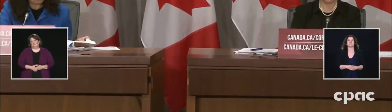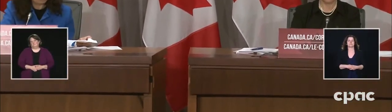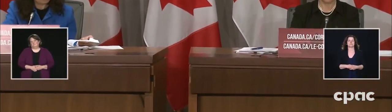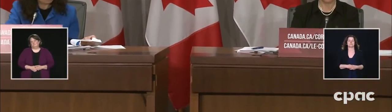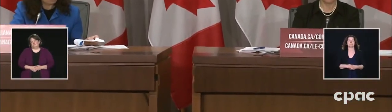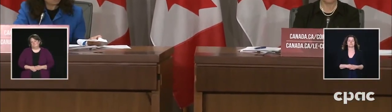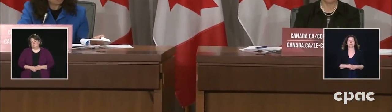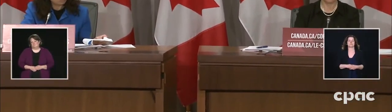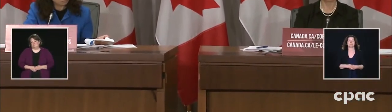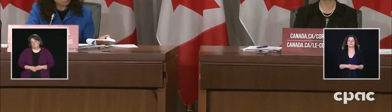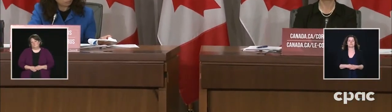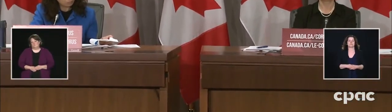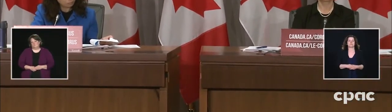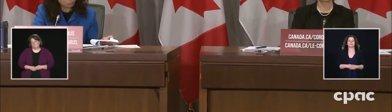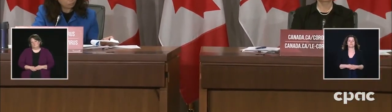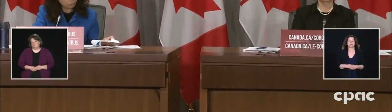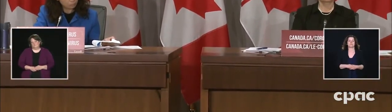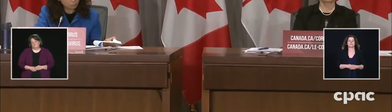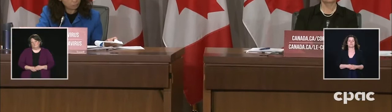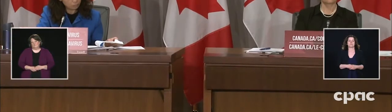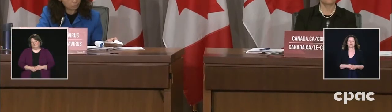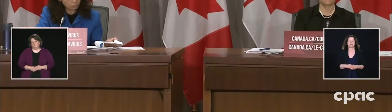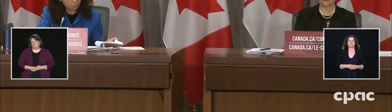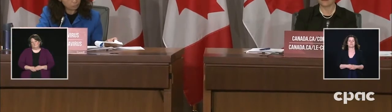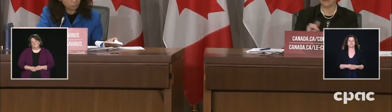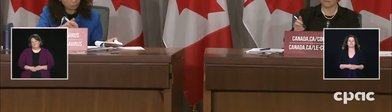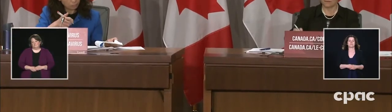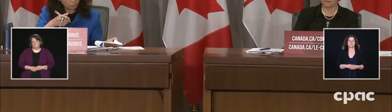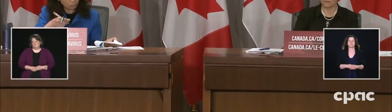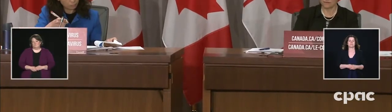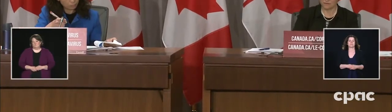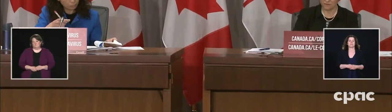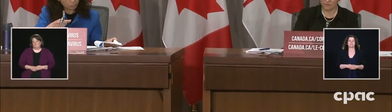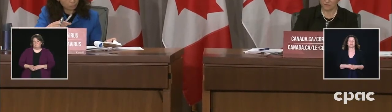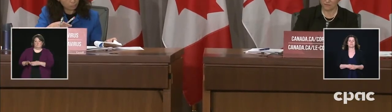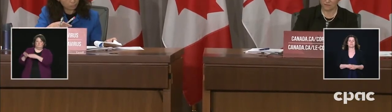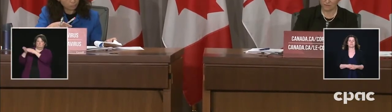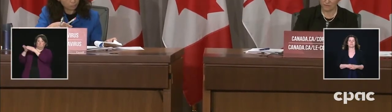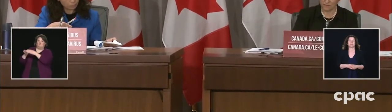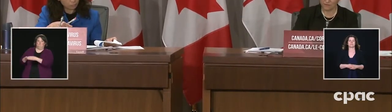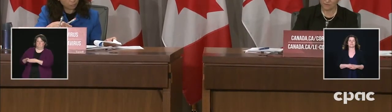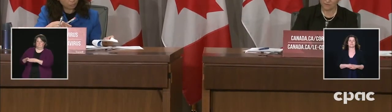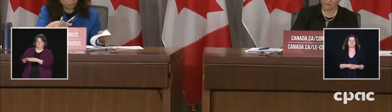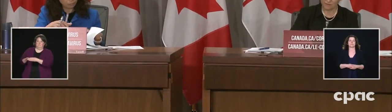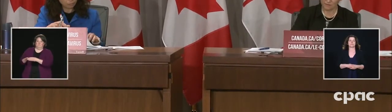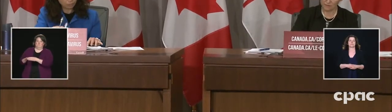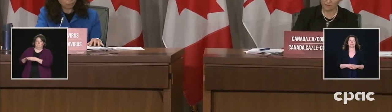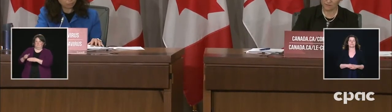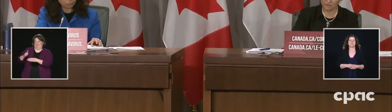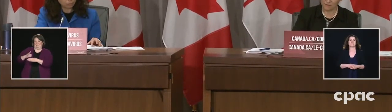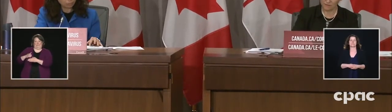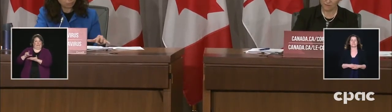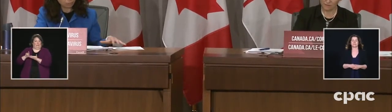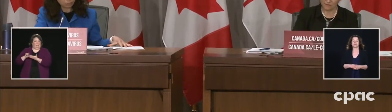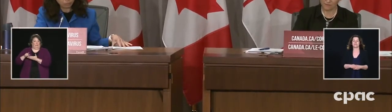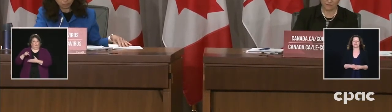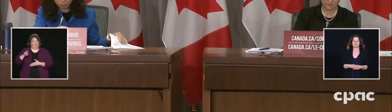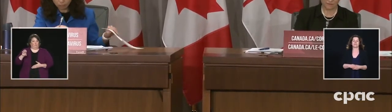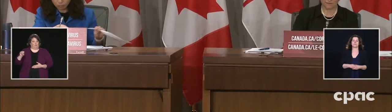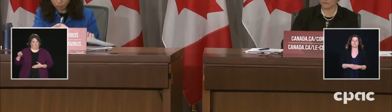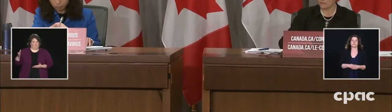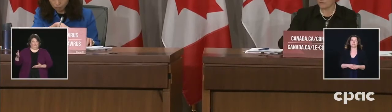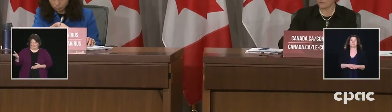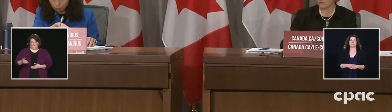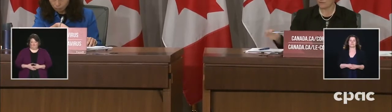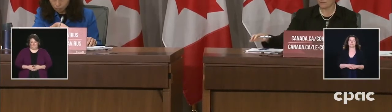The question is from Lee Bertium with Canadian Press. Please go ahead. Yes. Hi.